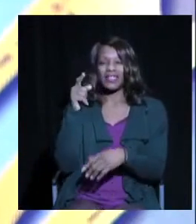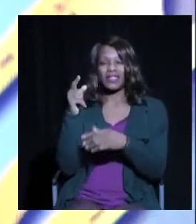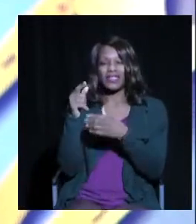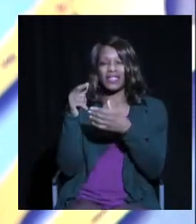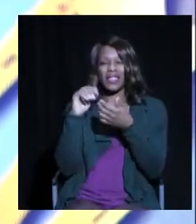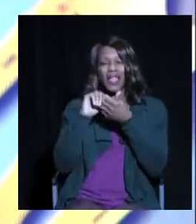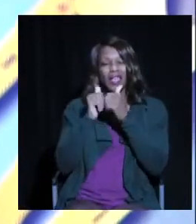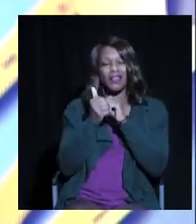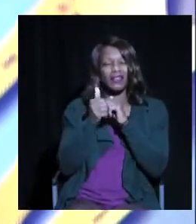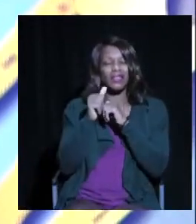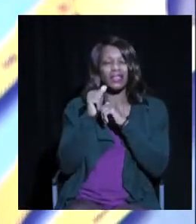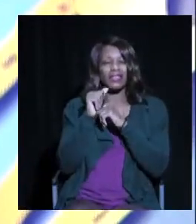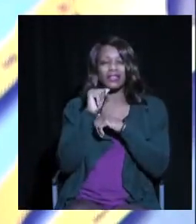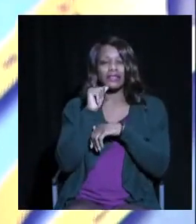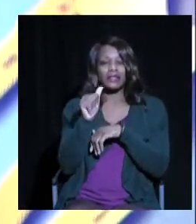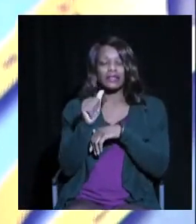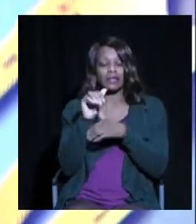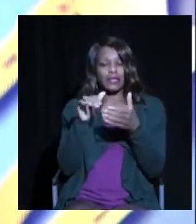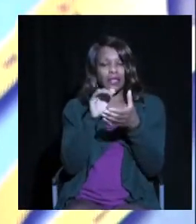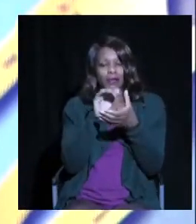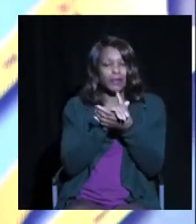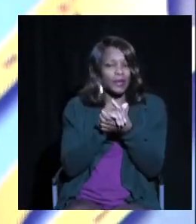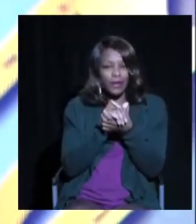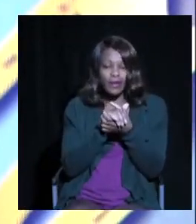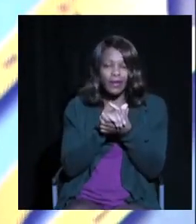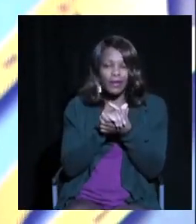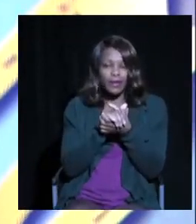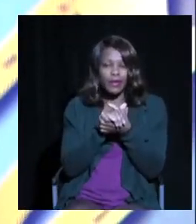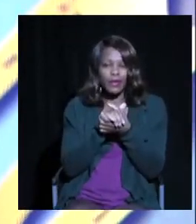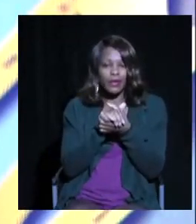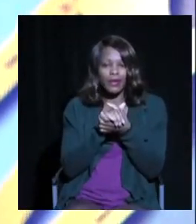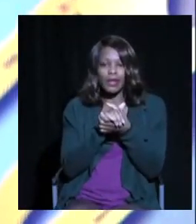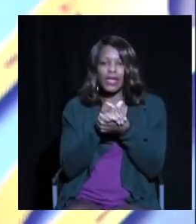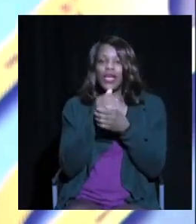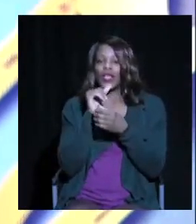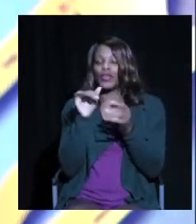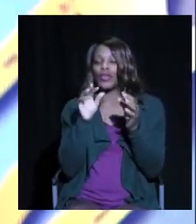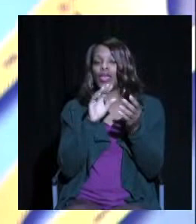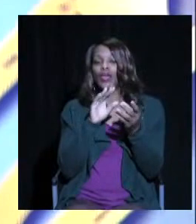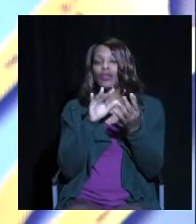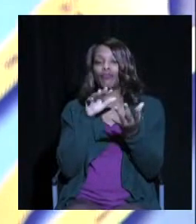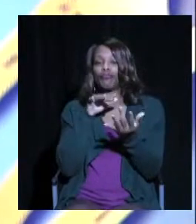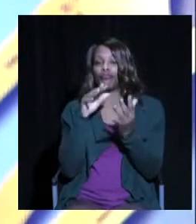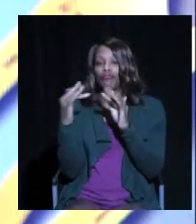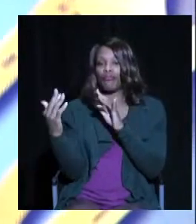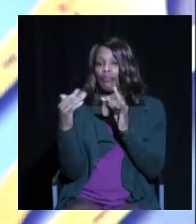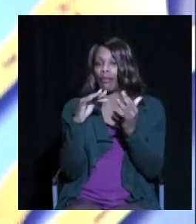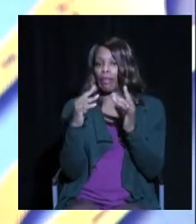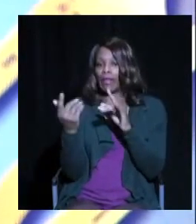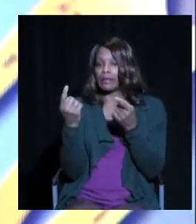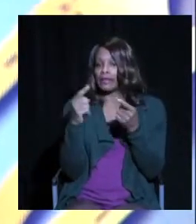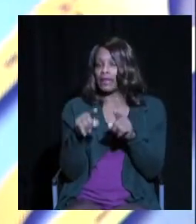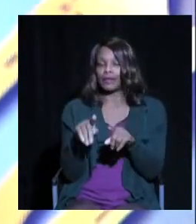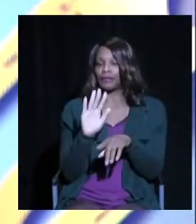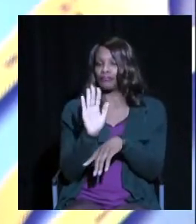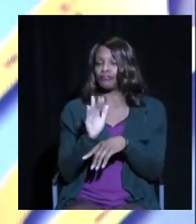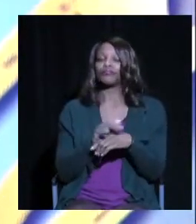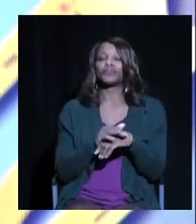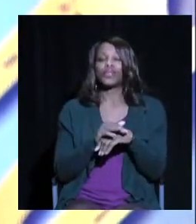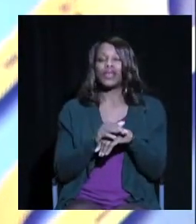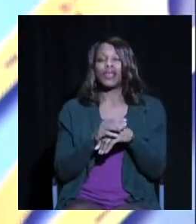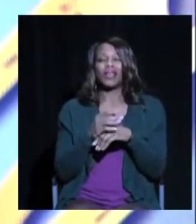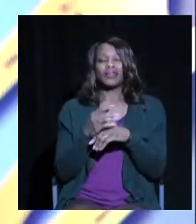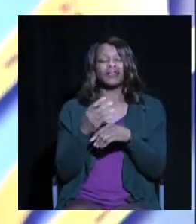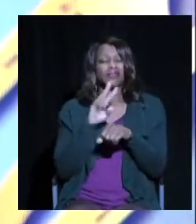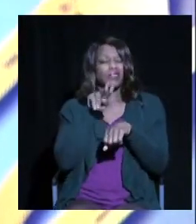just not sure. She's not married, right? And there's no flings that could have led to some pregnancy. So it seems like a pretty